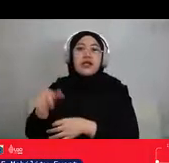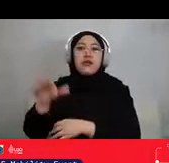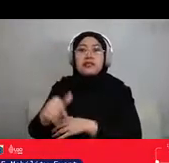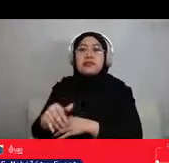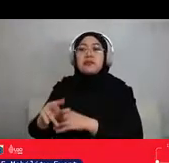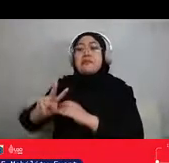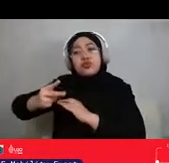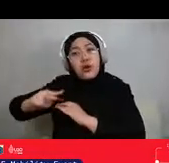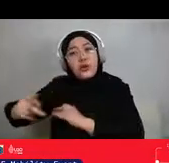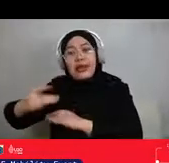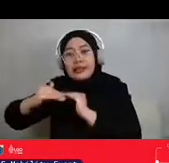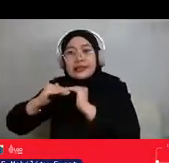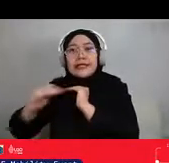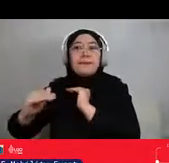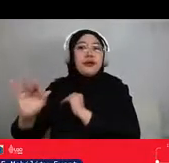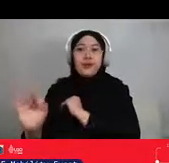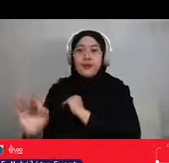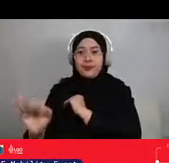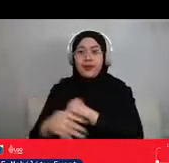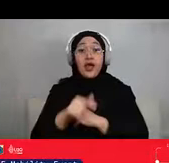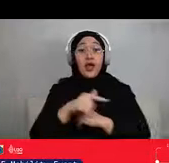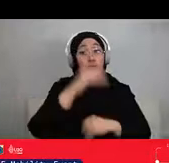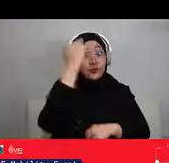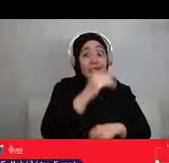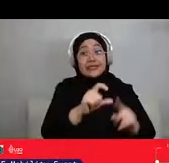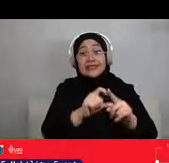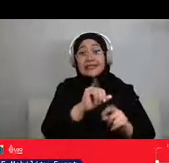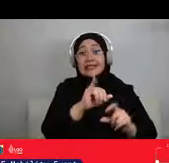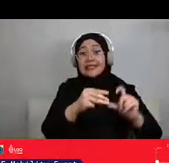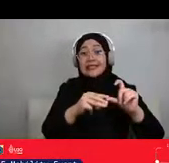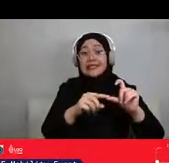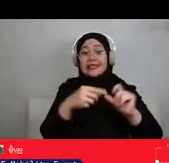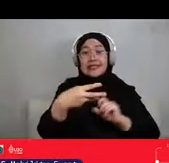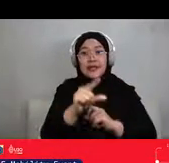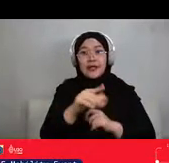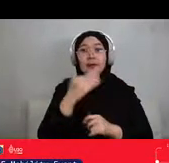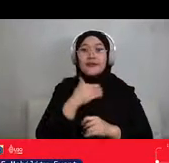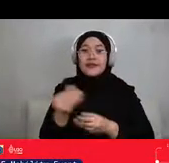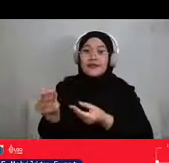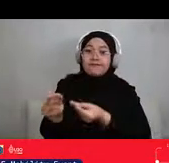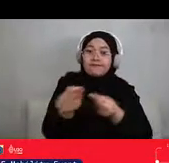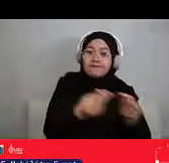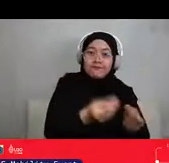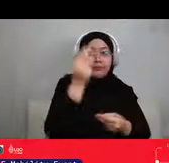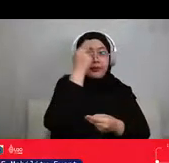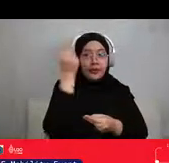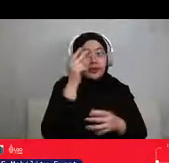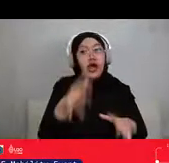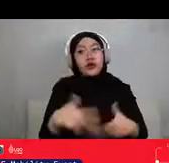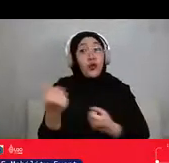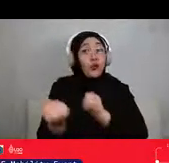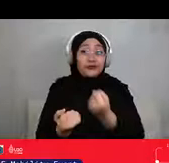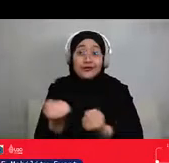has been the banks, the government grants, and the asset financing companies. Whereas for electric buses, we see the banks are